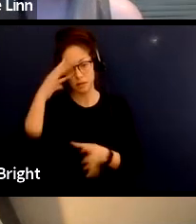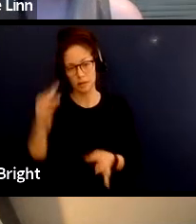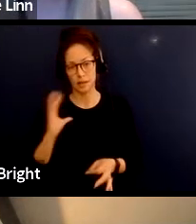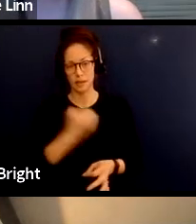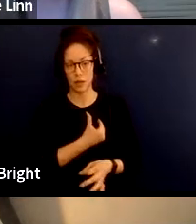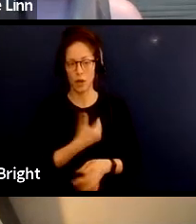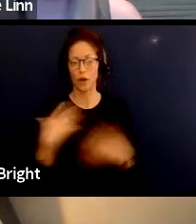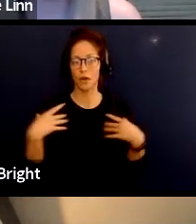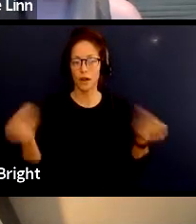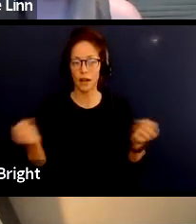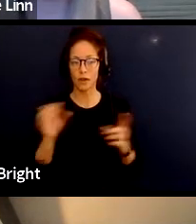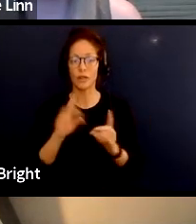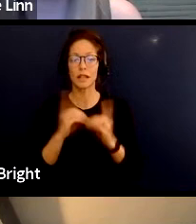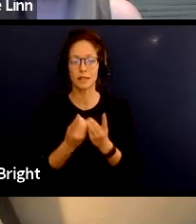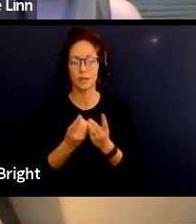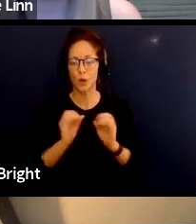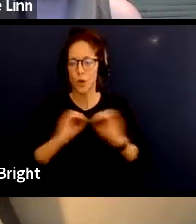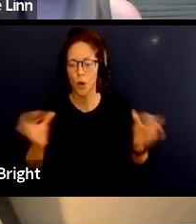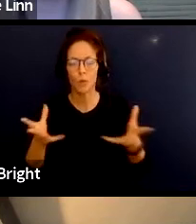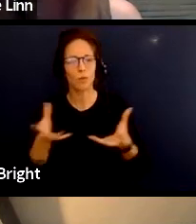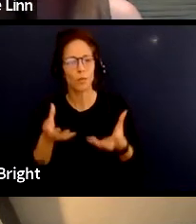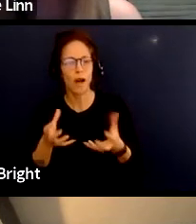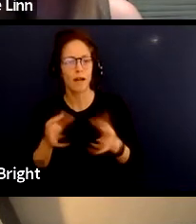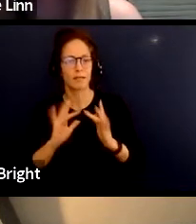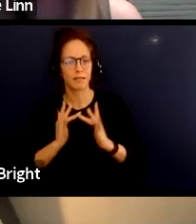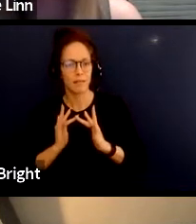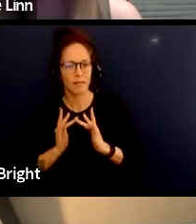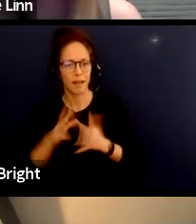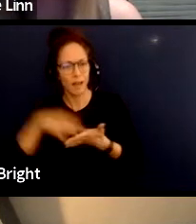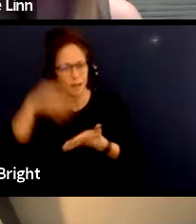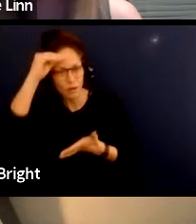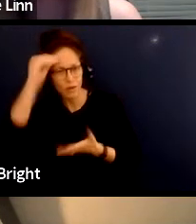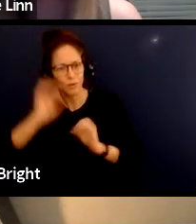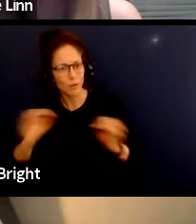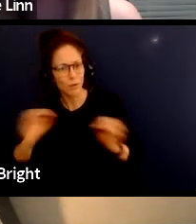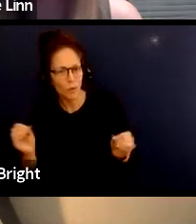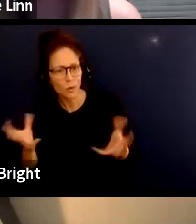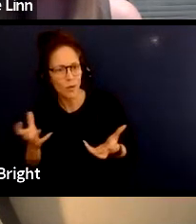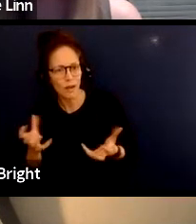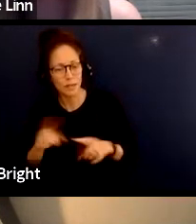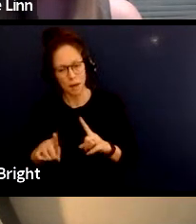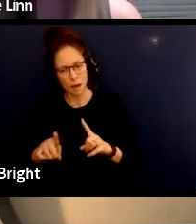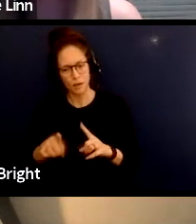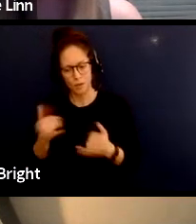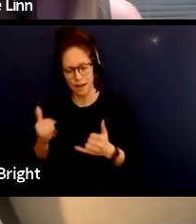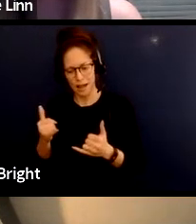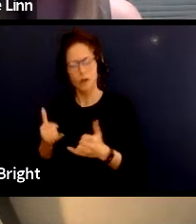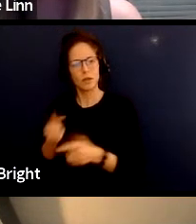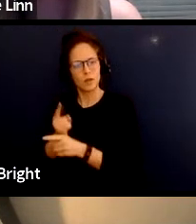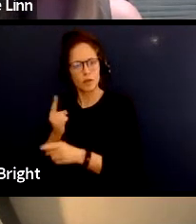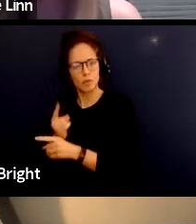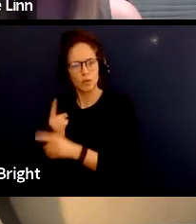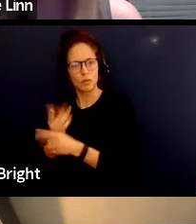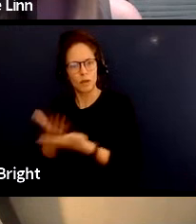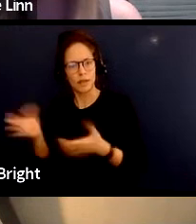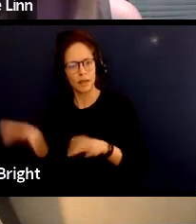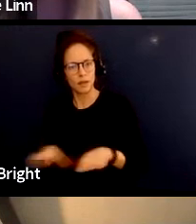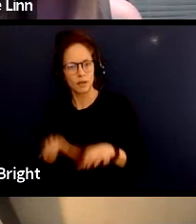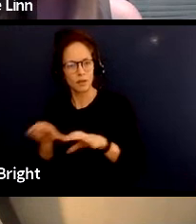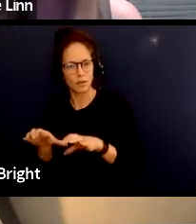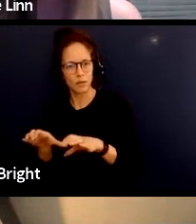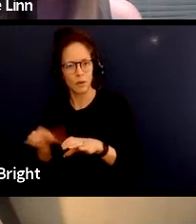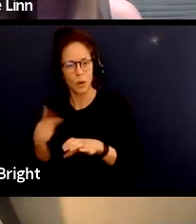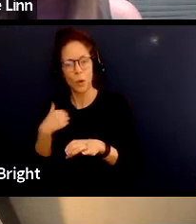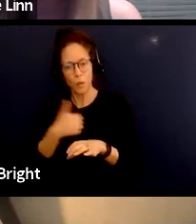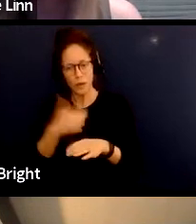No one wants remote learning. No one wants remote learning, but it is the right thing to do. We know the equity